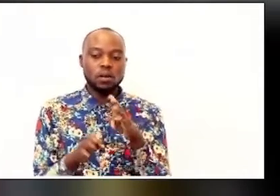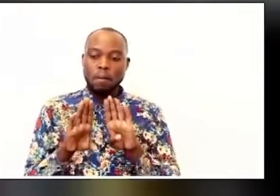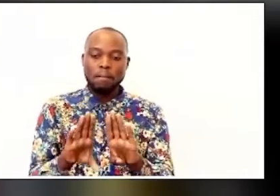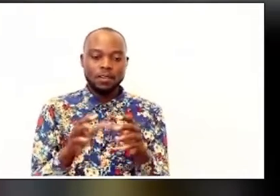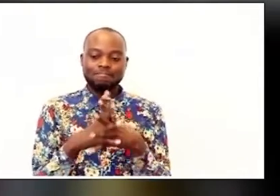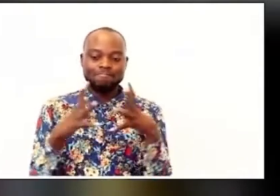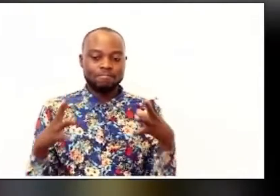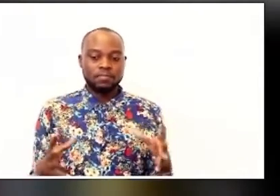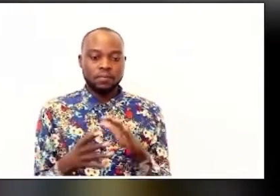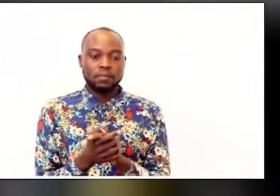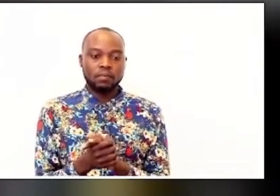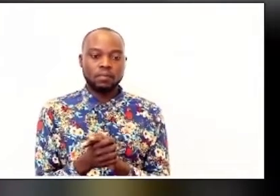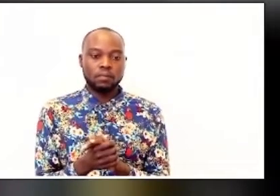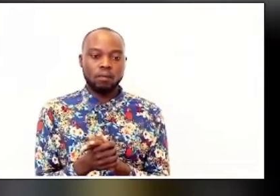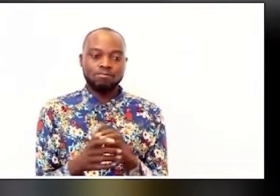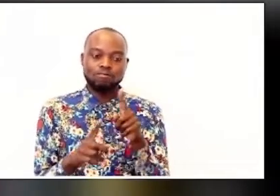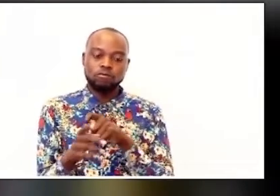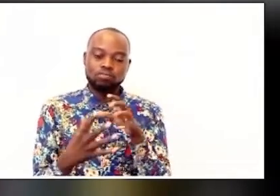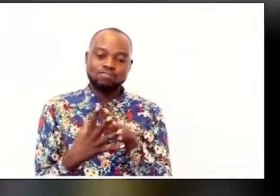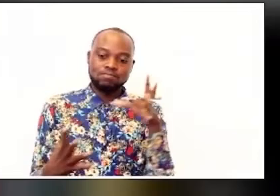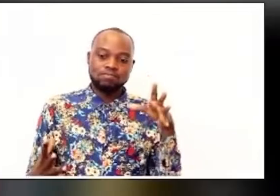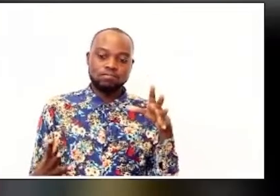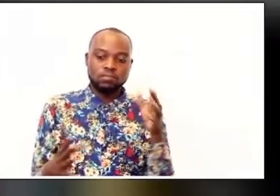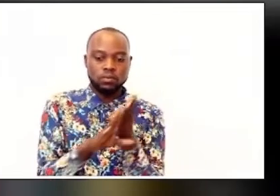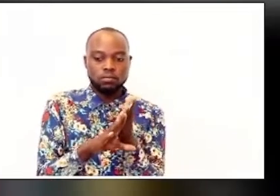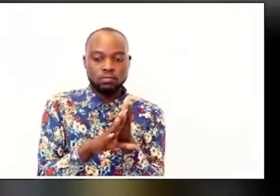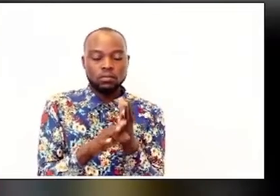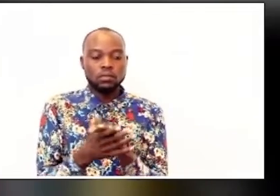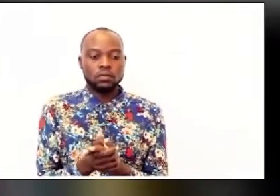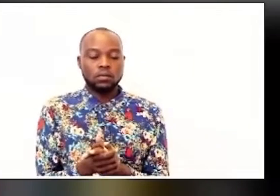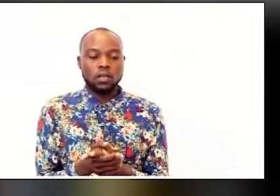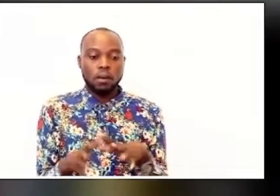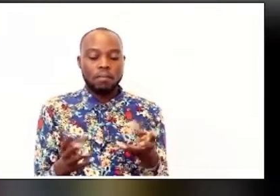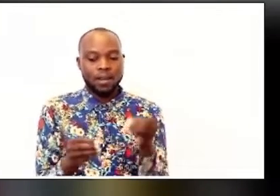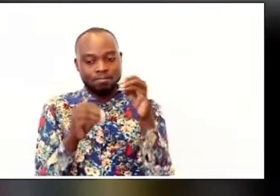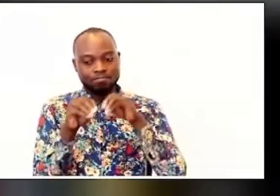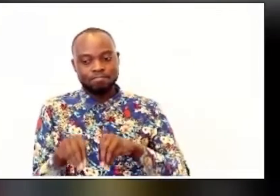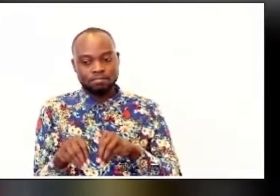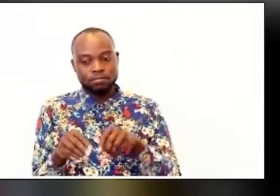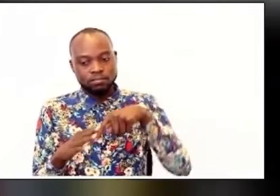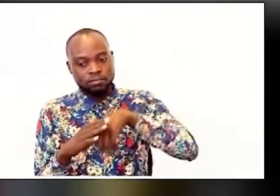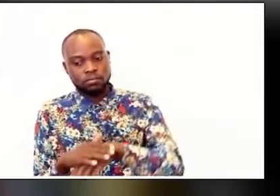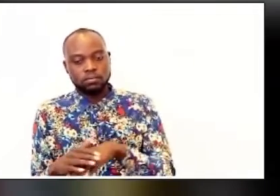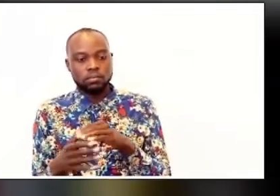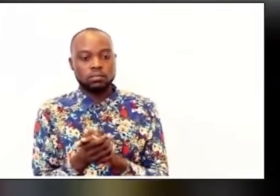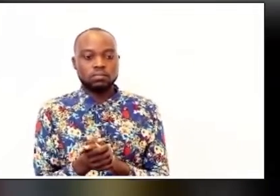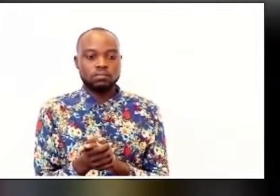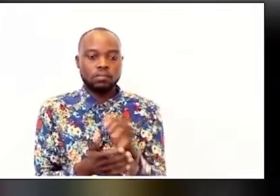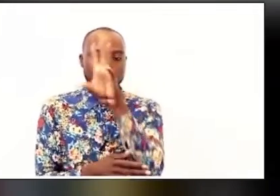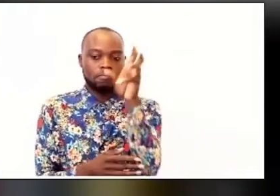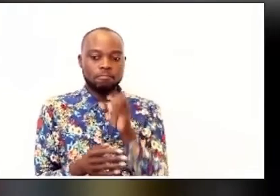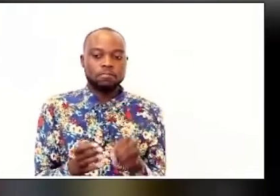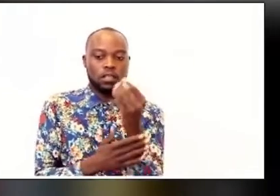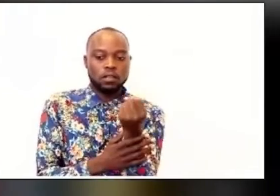produce, large, trade deficits, which consequently, puts downward, pressure on exchange rates of African